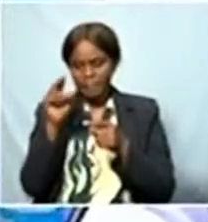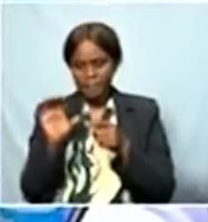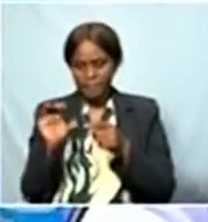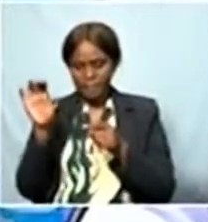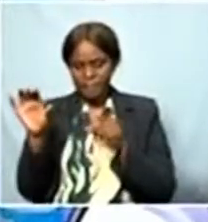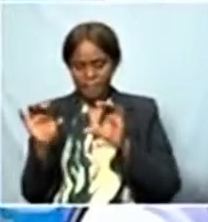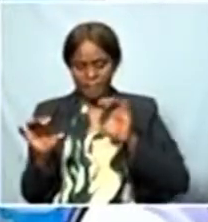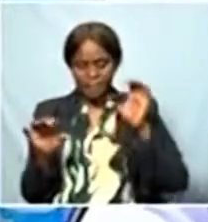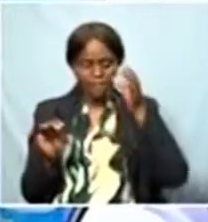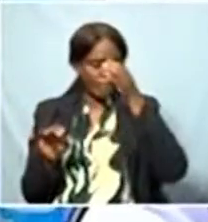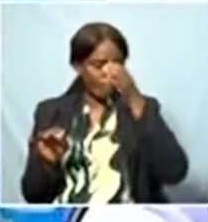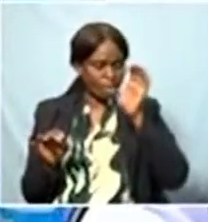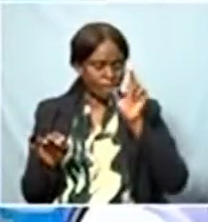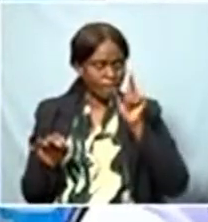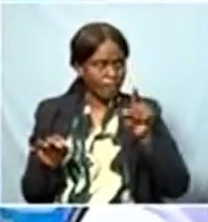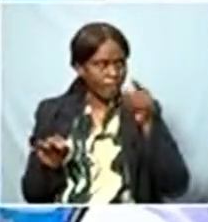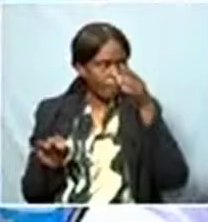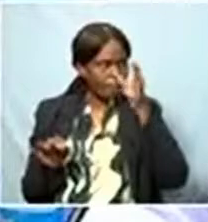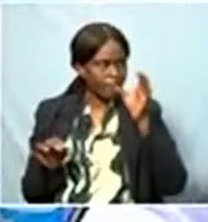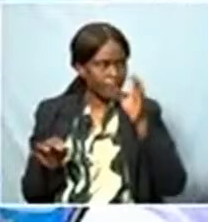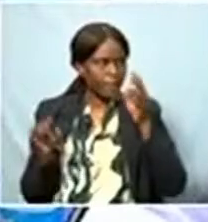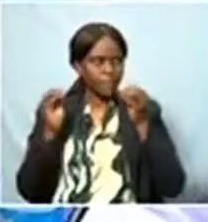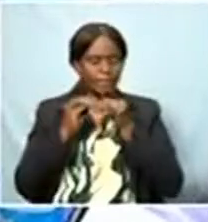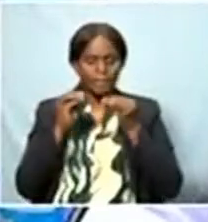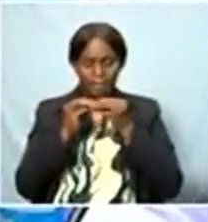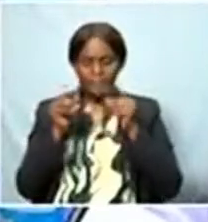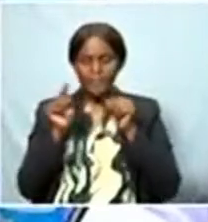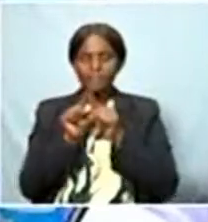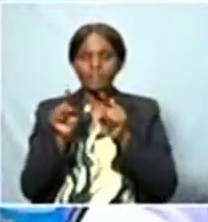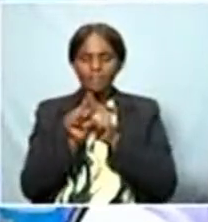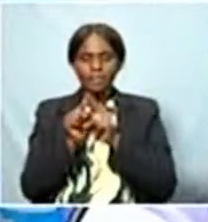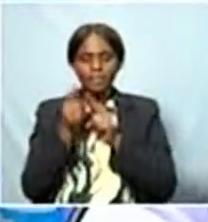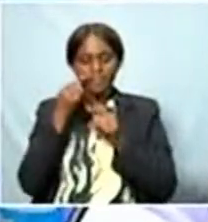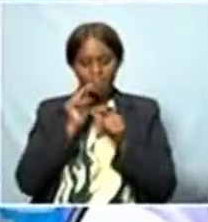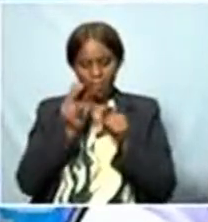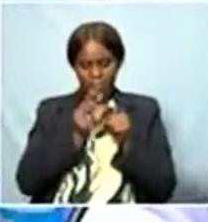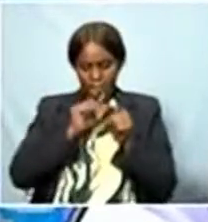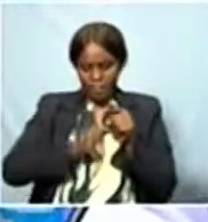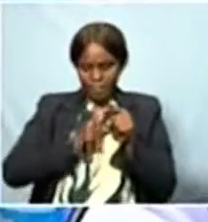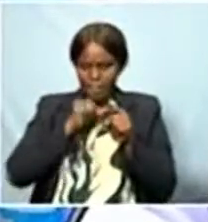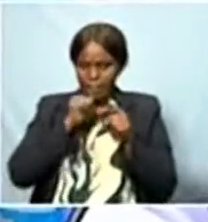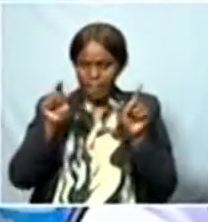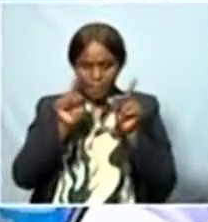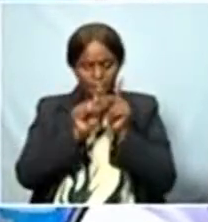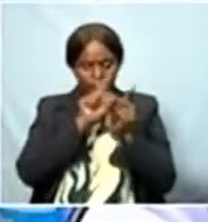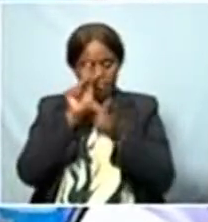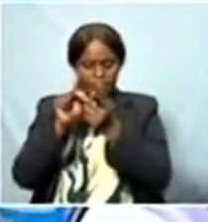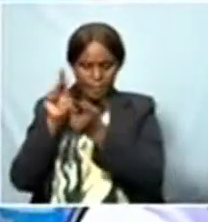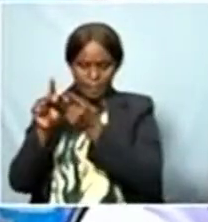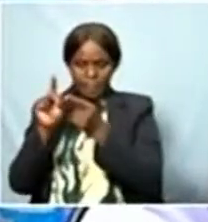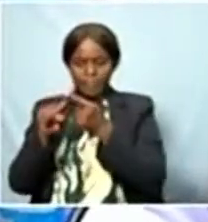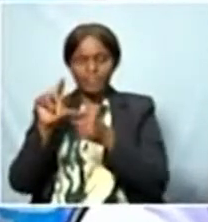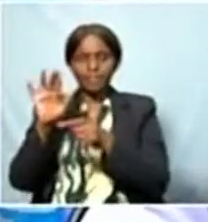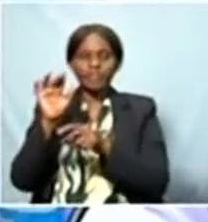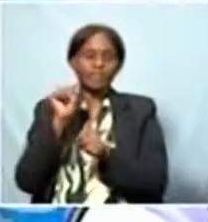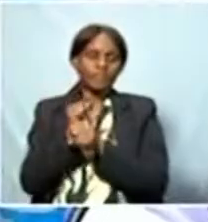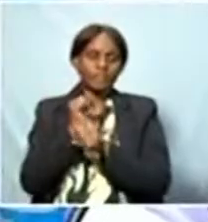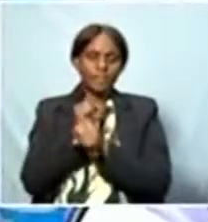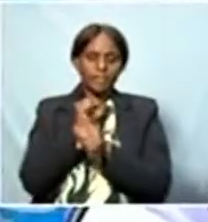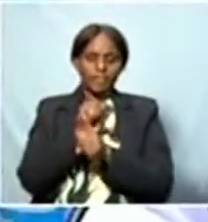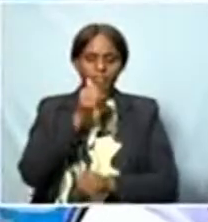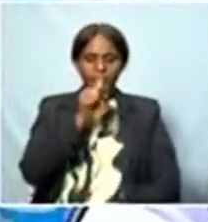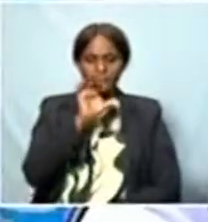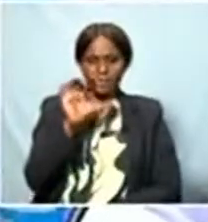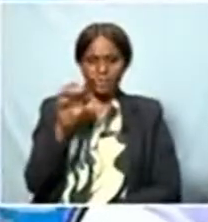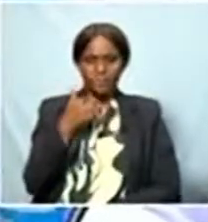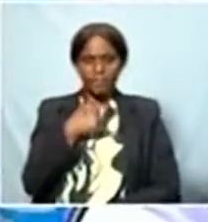to corruption, corruption, we're more or less at the same. So for us, it's not correlating to the amount of work that the SEC has